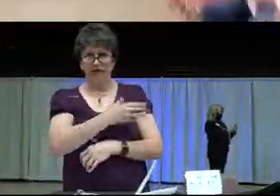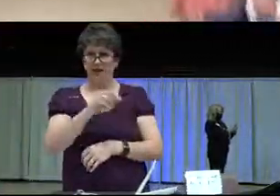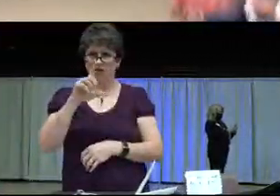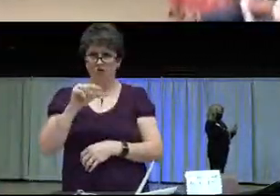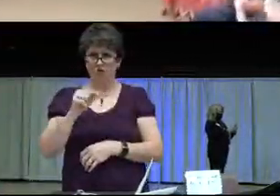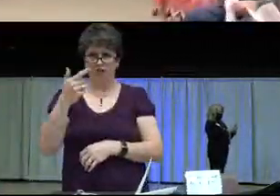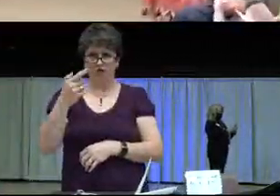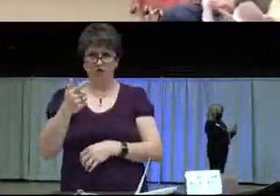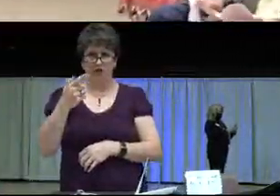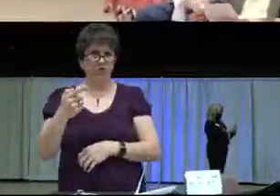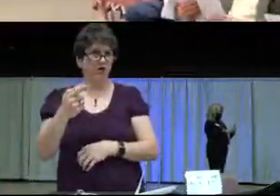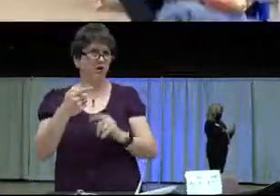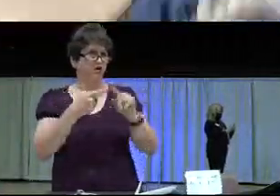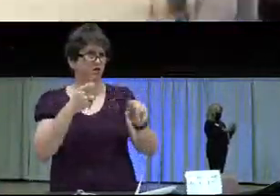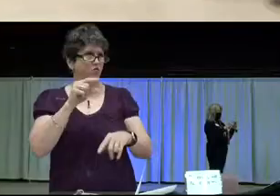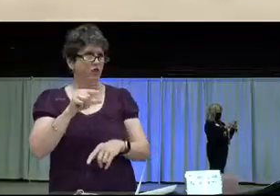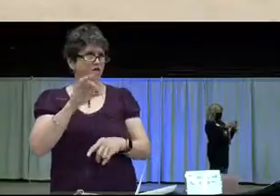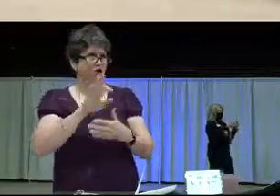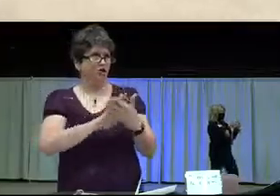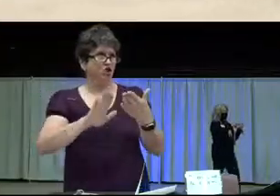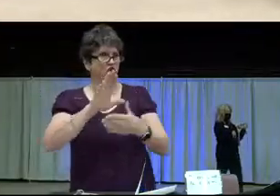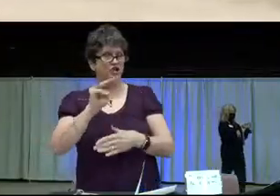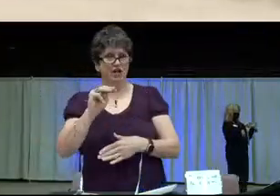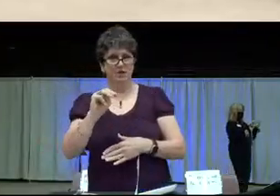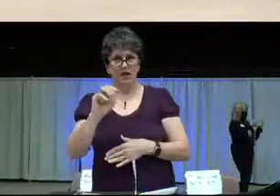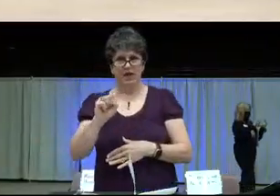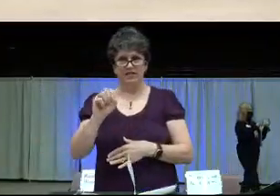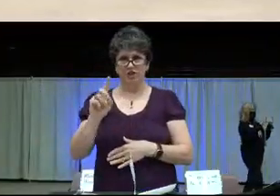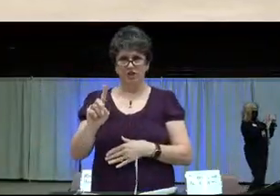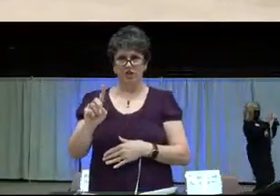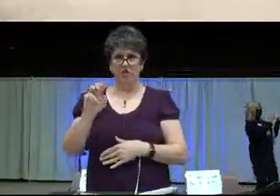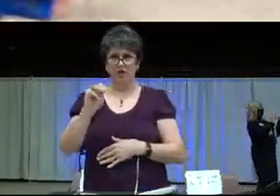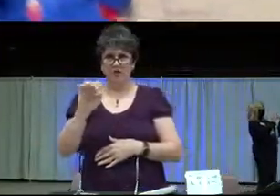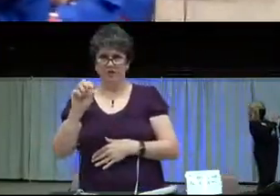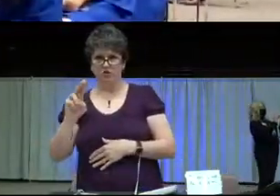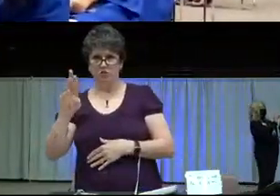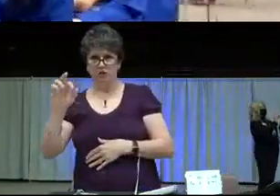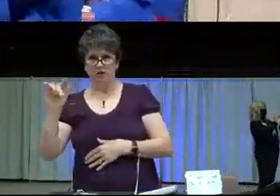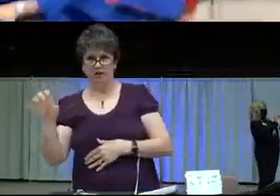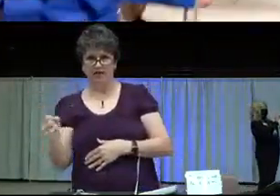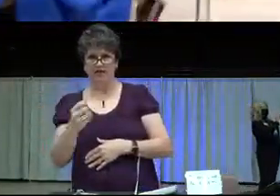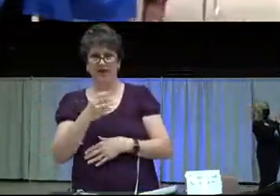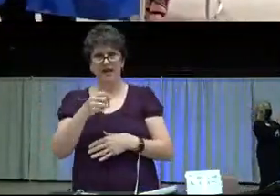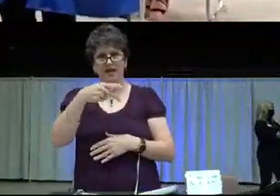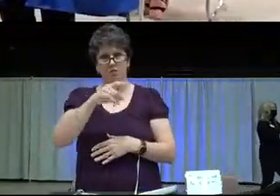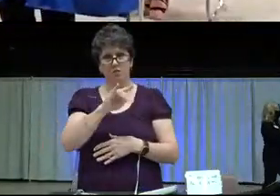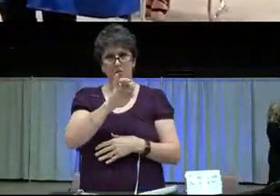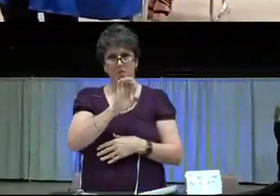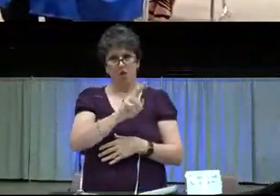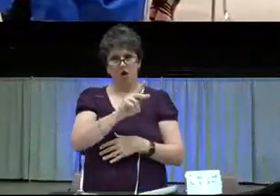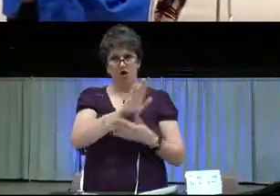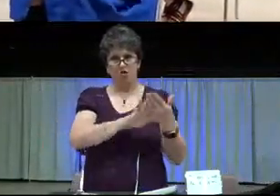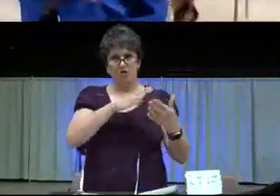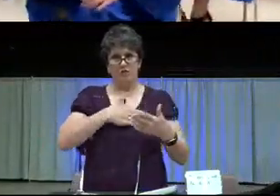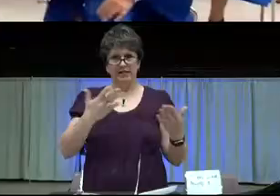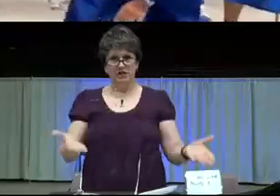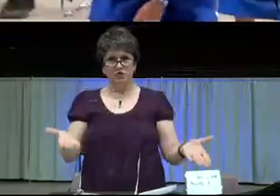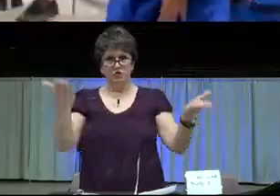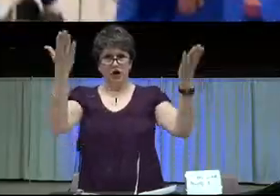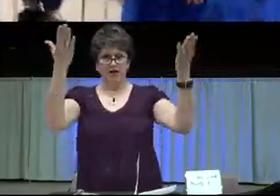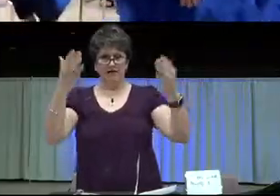and 2021 from Great Falls College MSU, MSU Billings, and Park University please